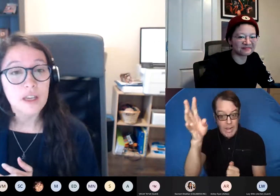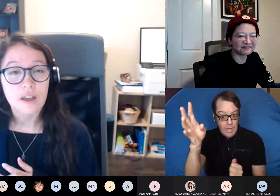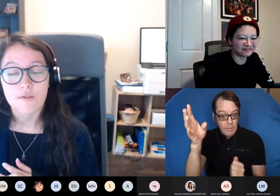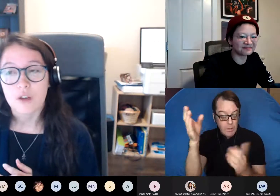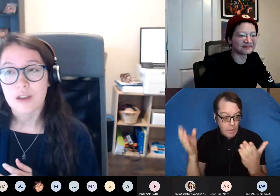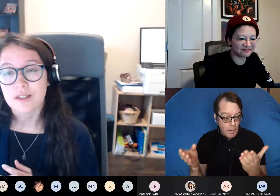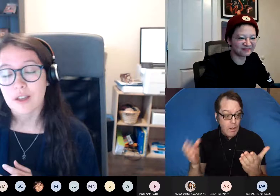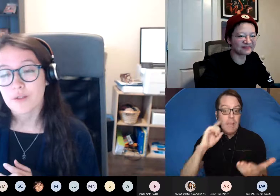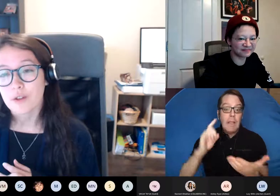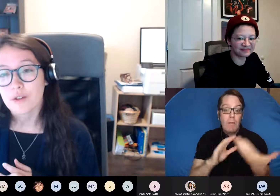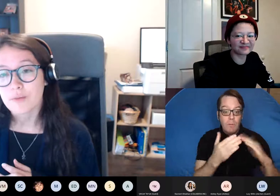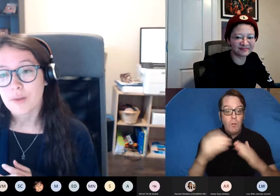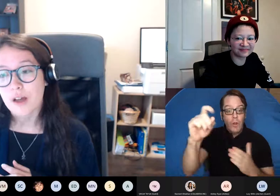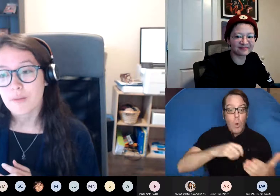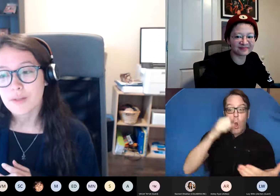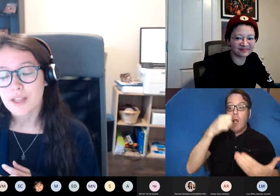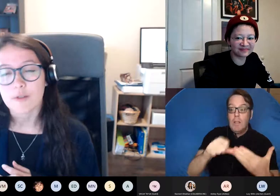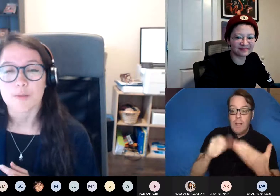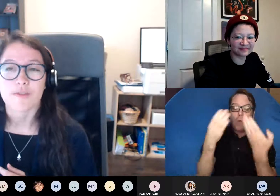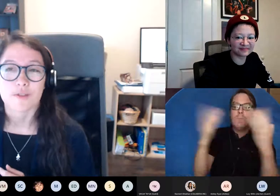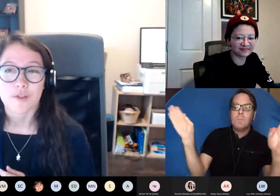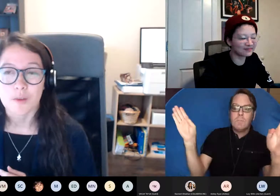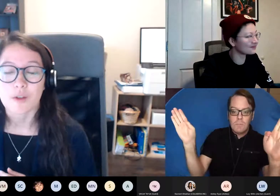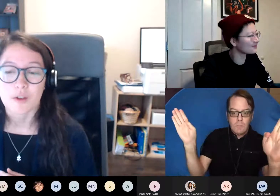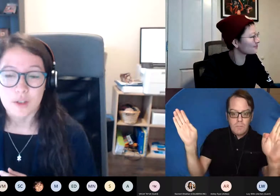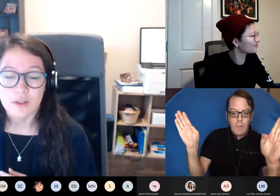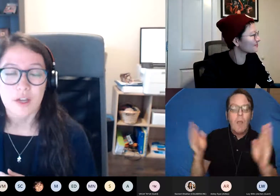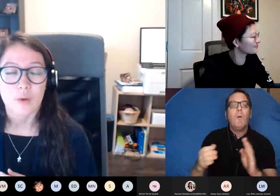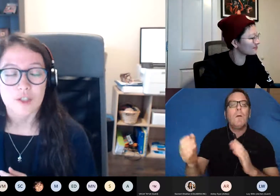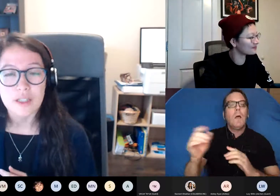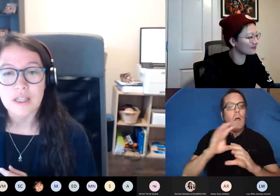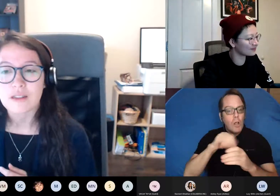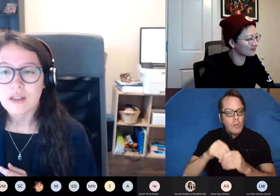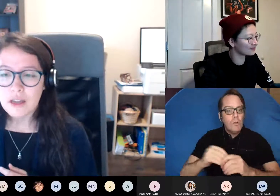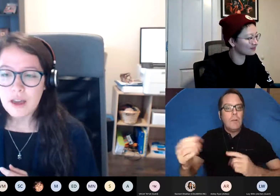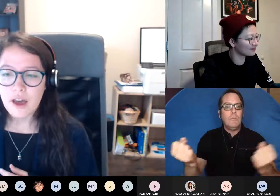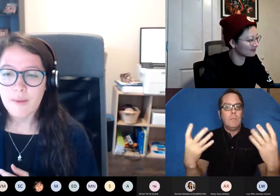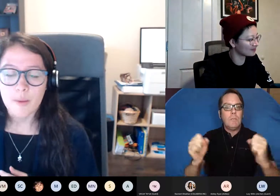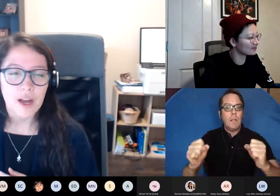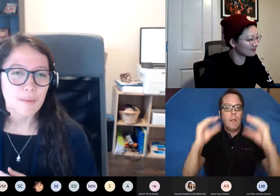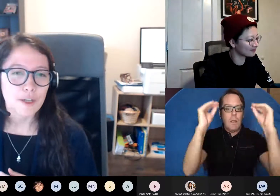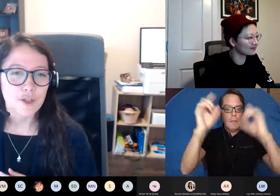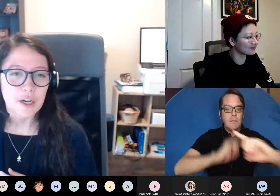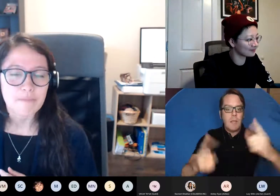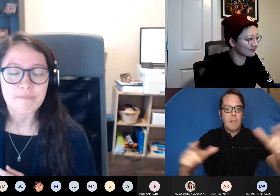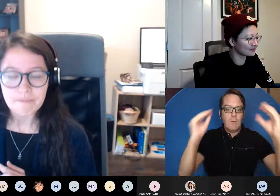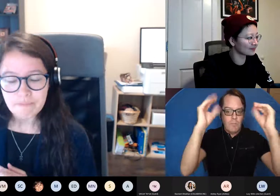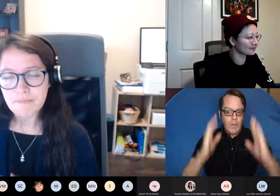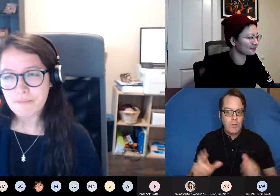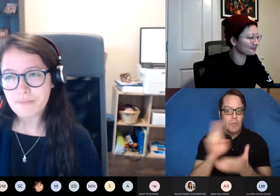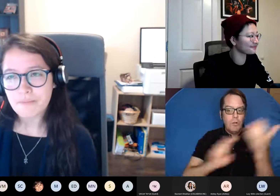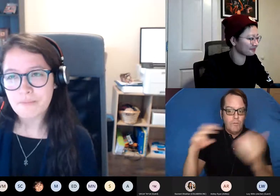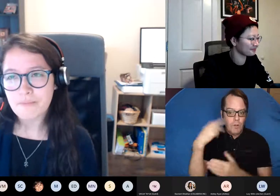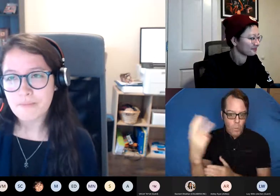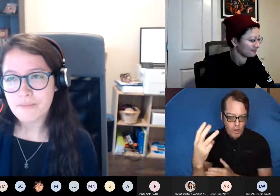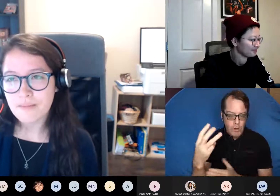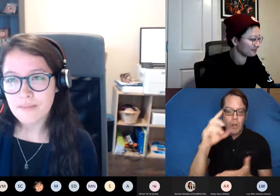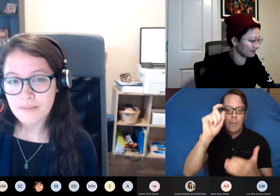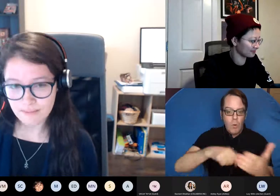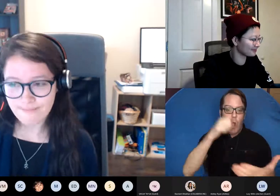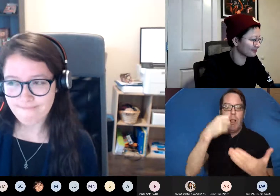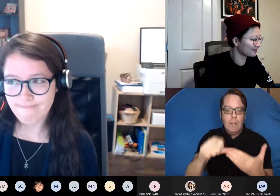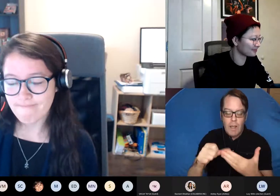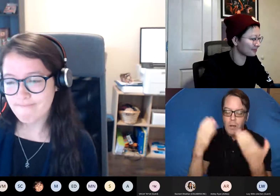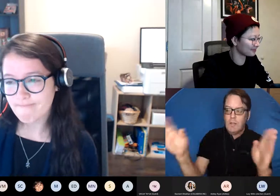deaf community, involving several sign language professors from the University of Washington that we're happy to share.